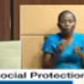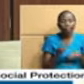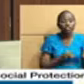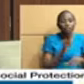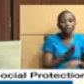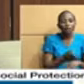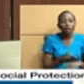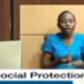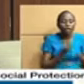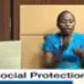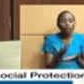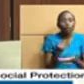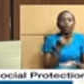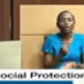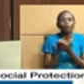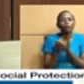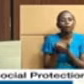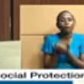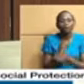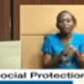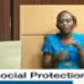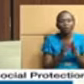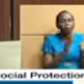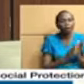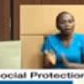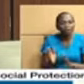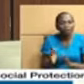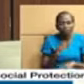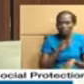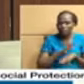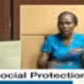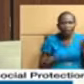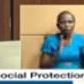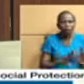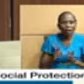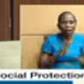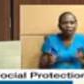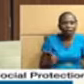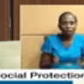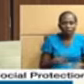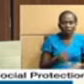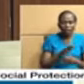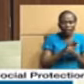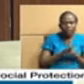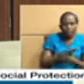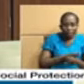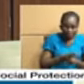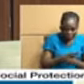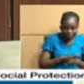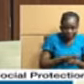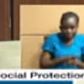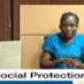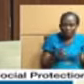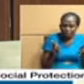only reactionary. They don't plan. There is no preparedness. Every time some Kasese got this a